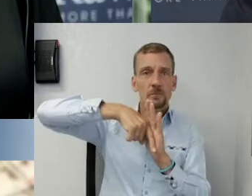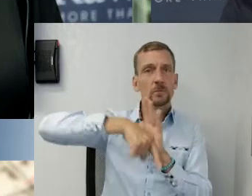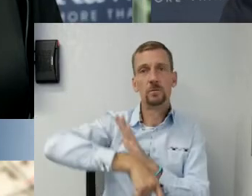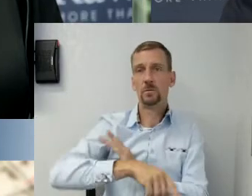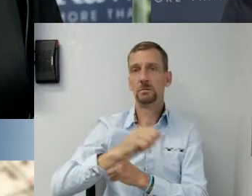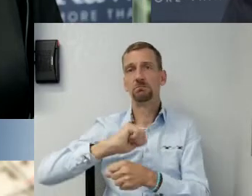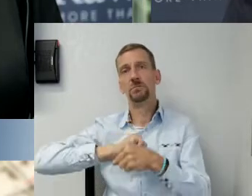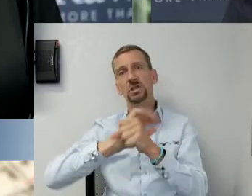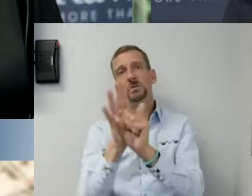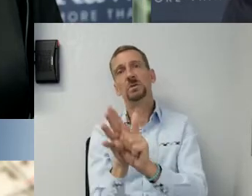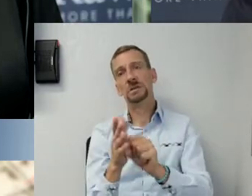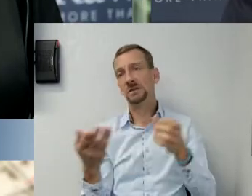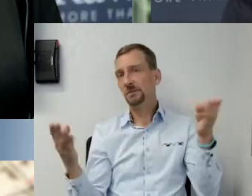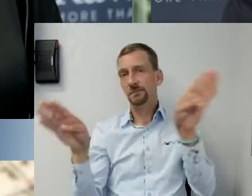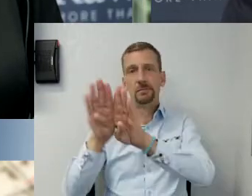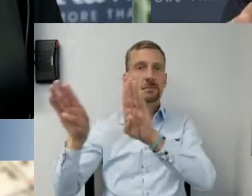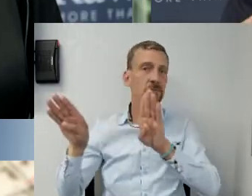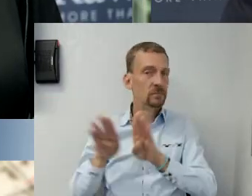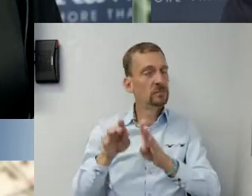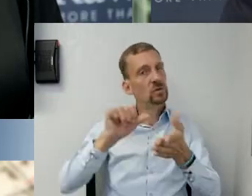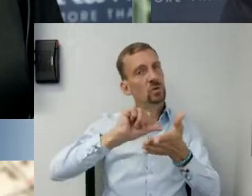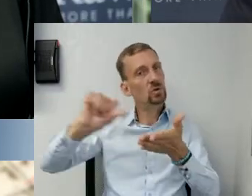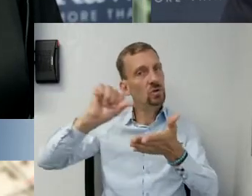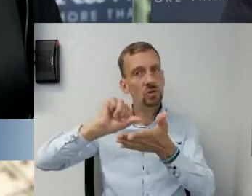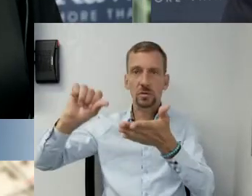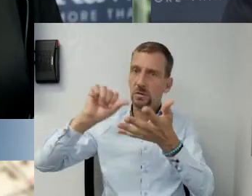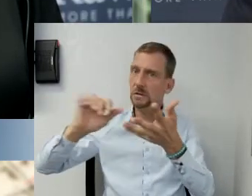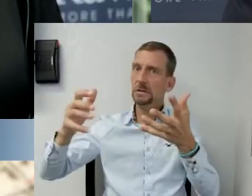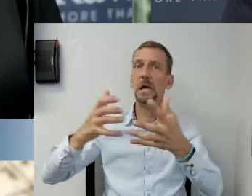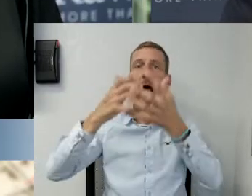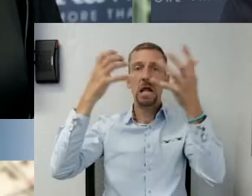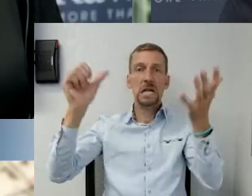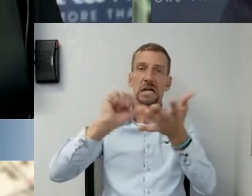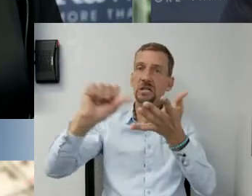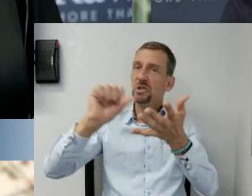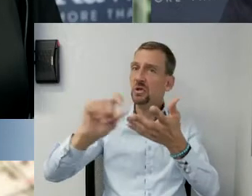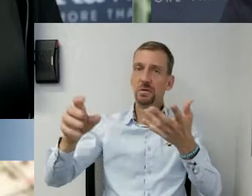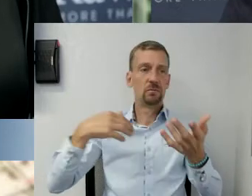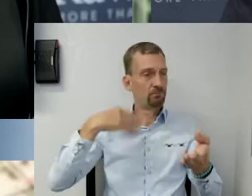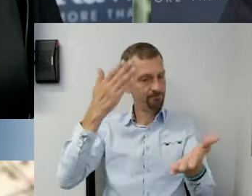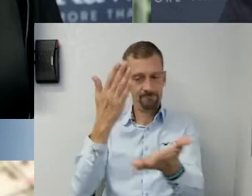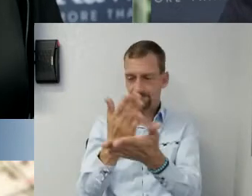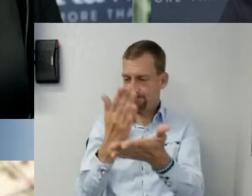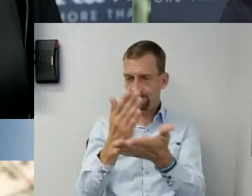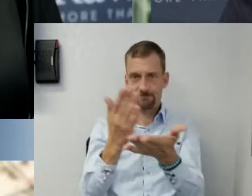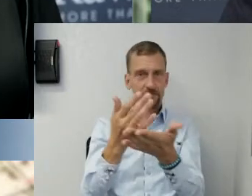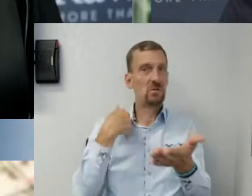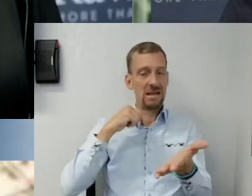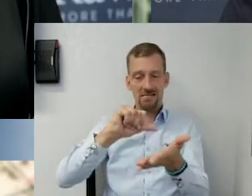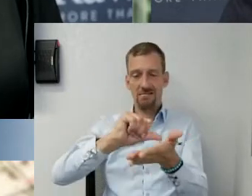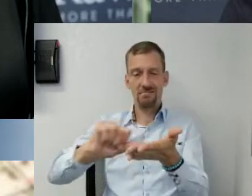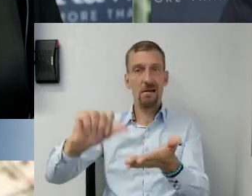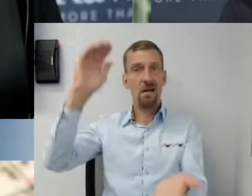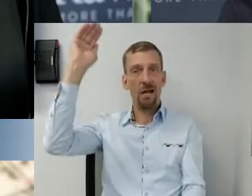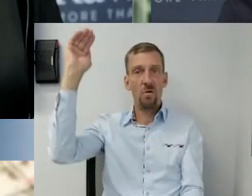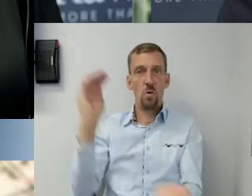We had shut down elective surgeries, a lot of procedures, literally saw our surgical volume cut in